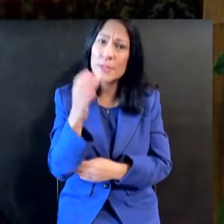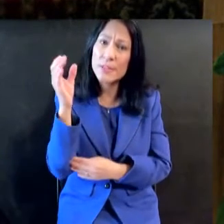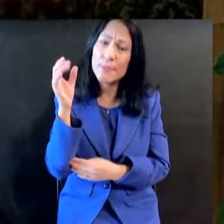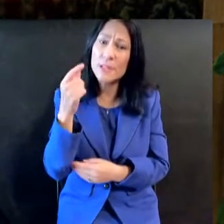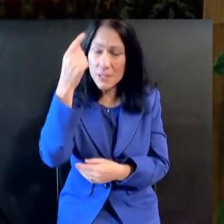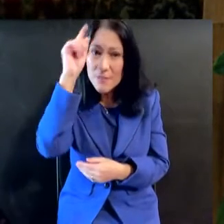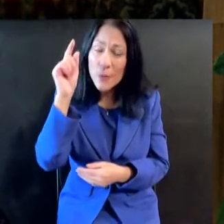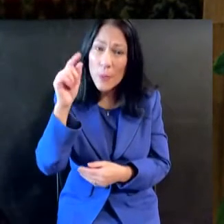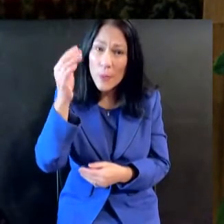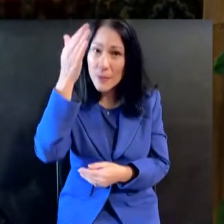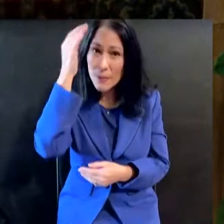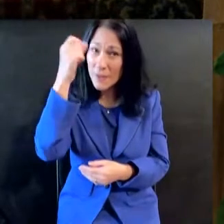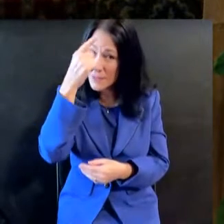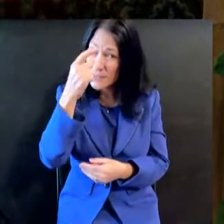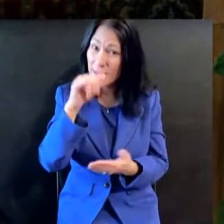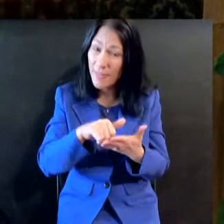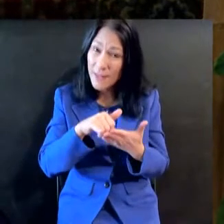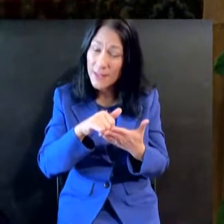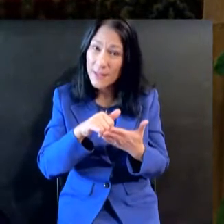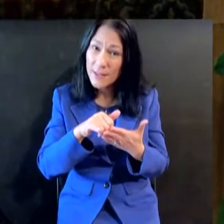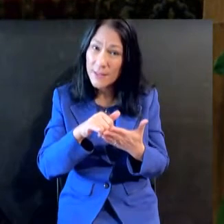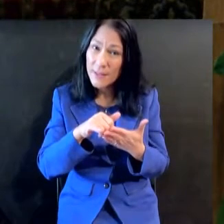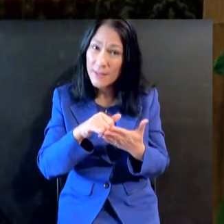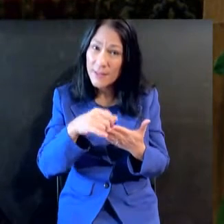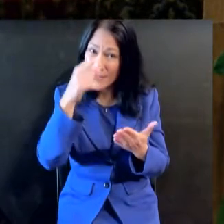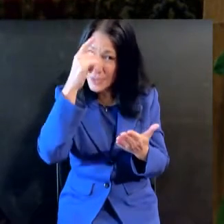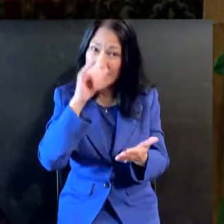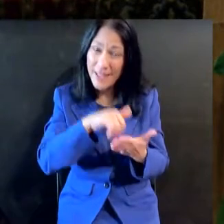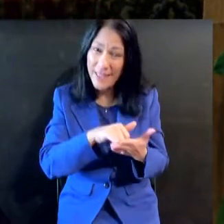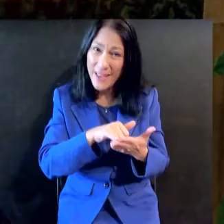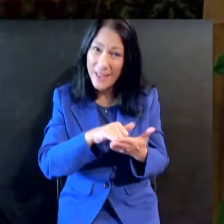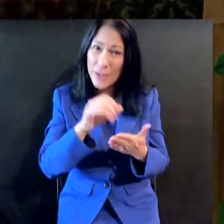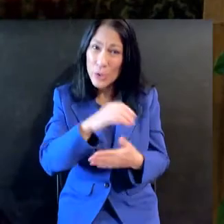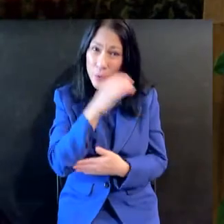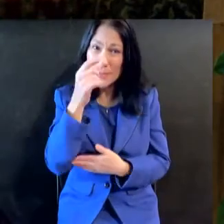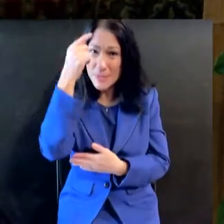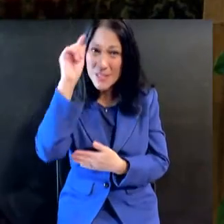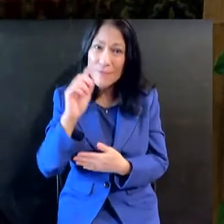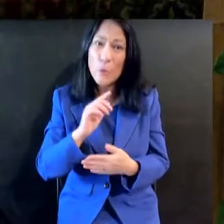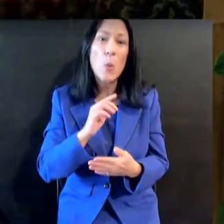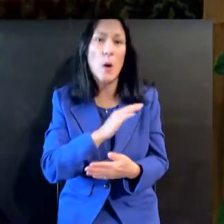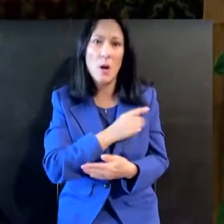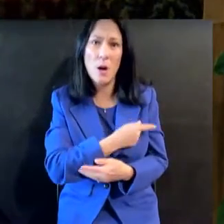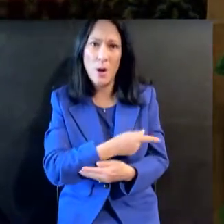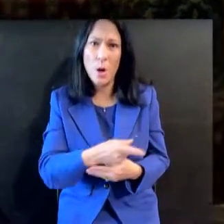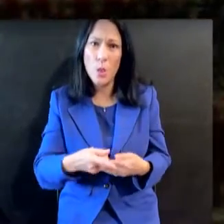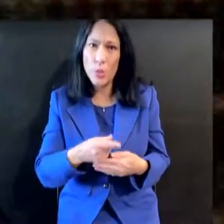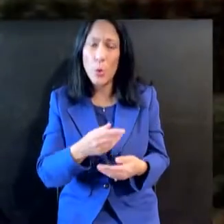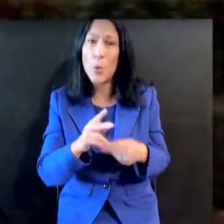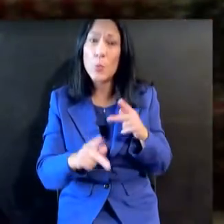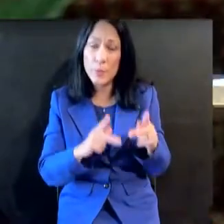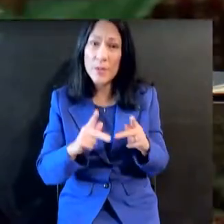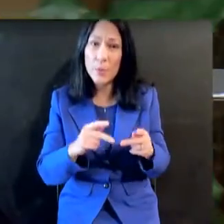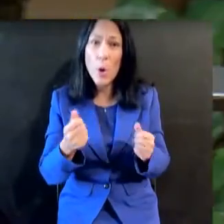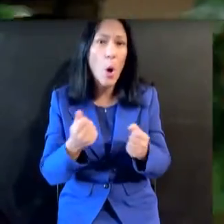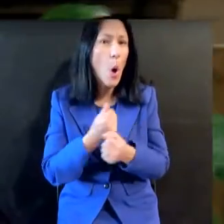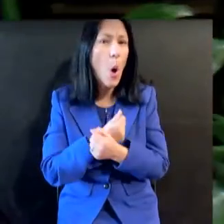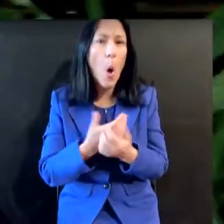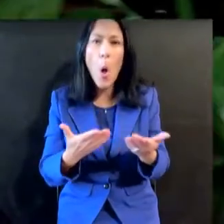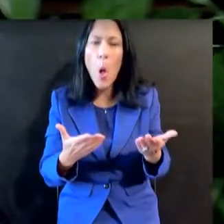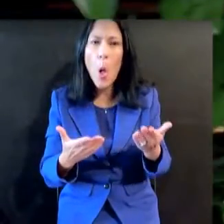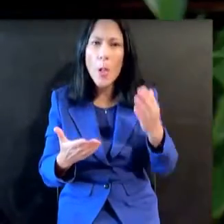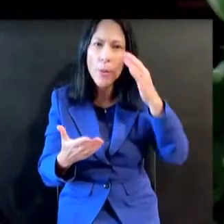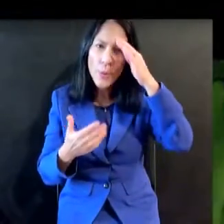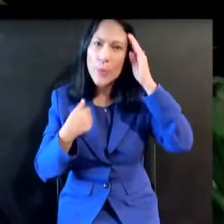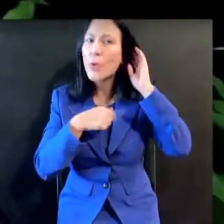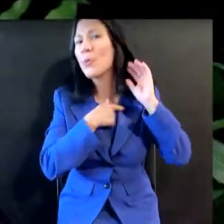Do you know that? Amen. Do you know that? Everything we've sung so far today, everything that the scriptures have